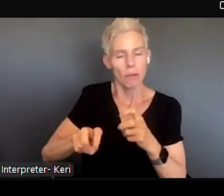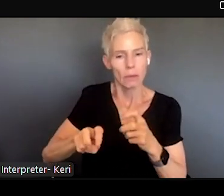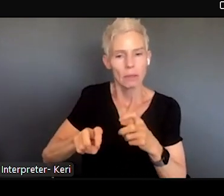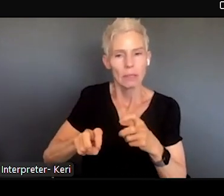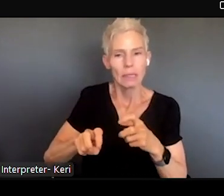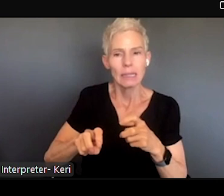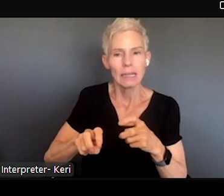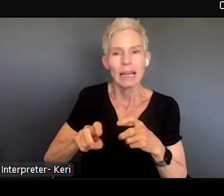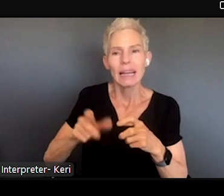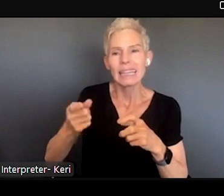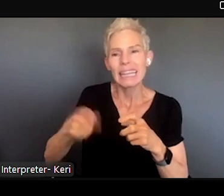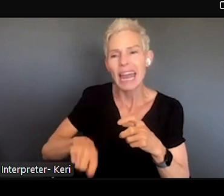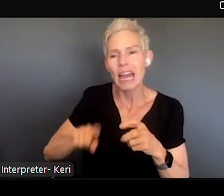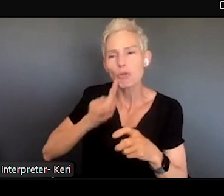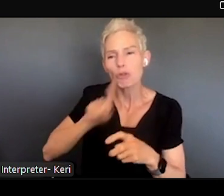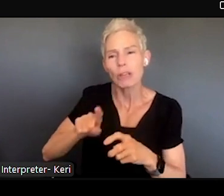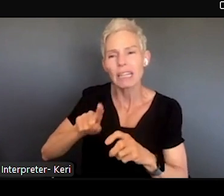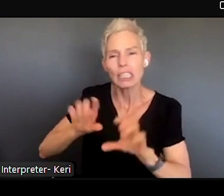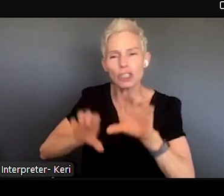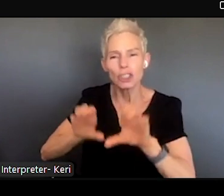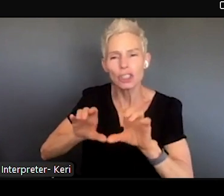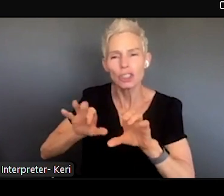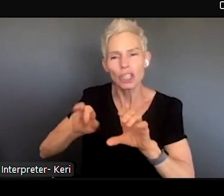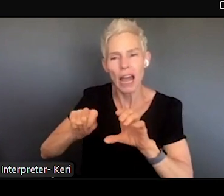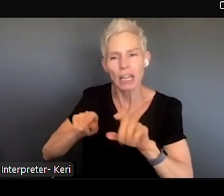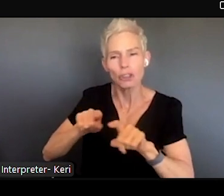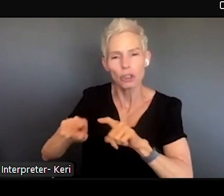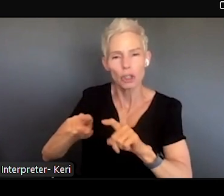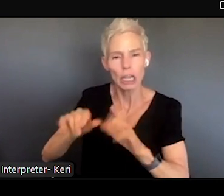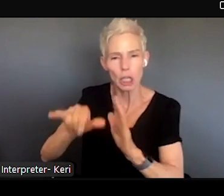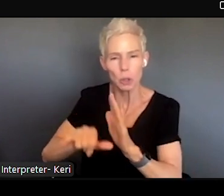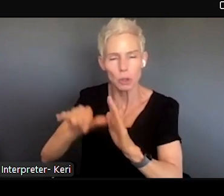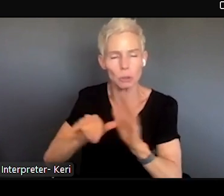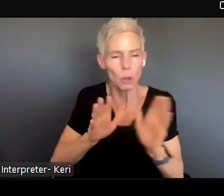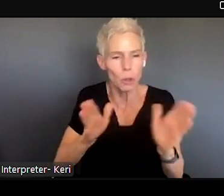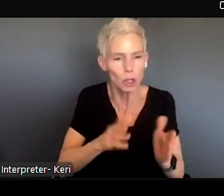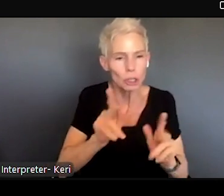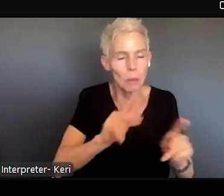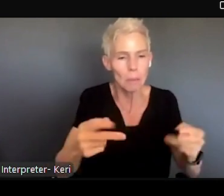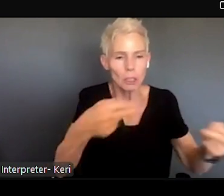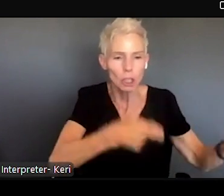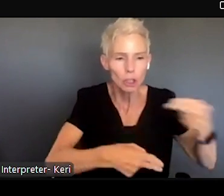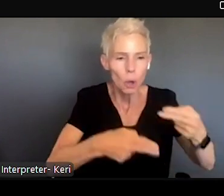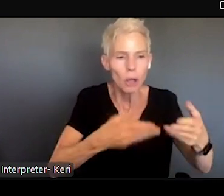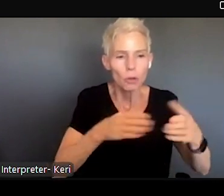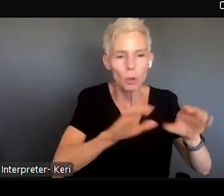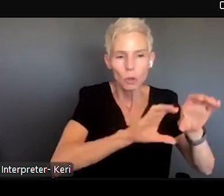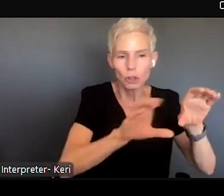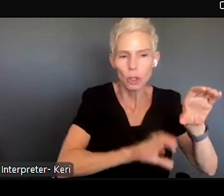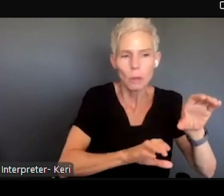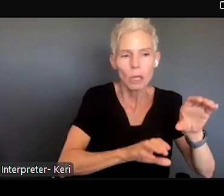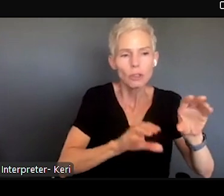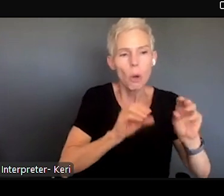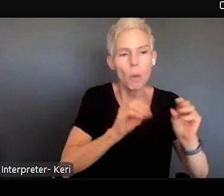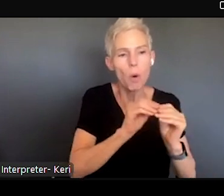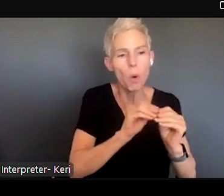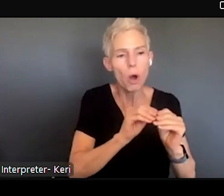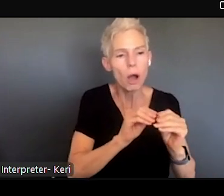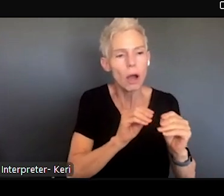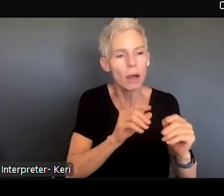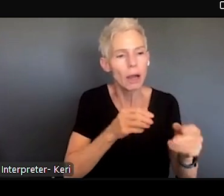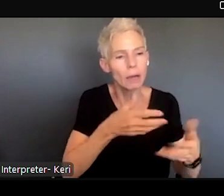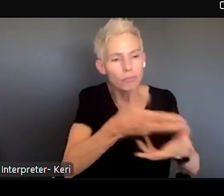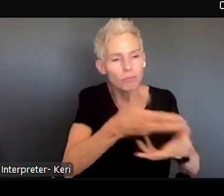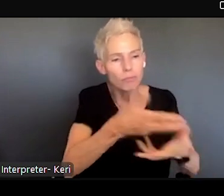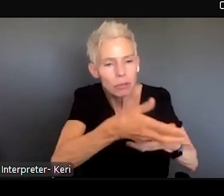do more of a chat. So we encourage people to be on Zoom, so there's more interaction through the chat and so forth. But if you need